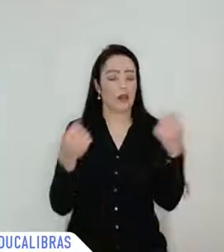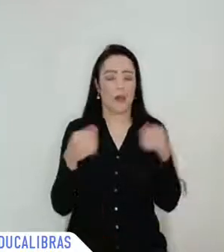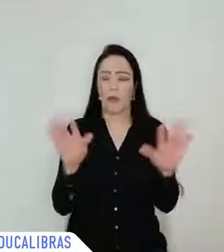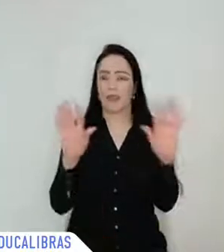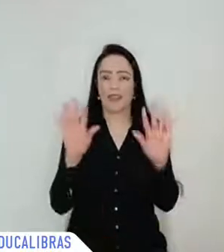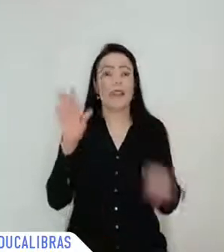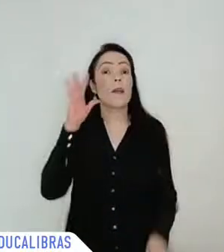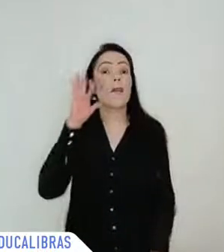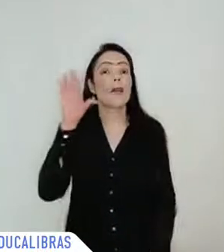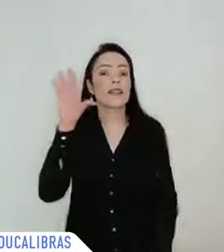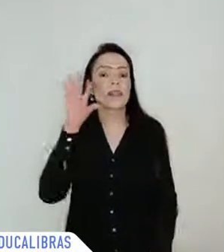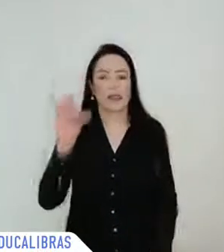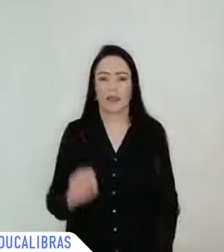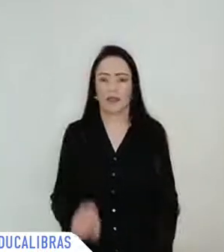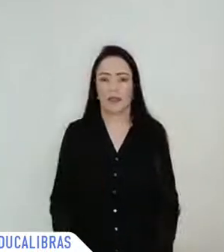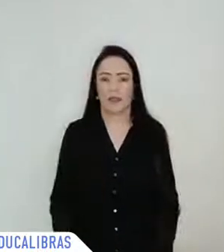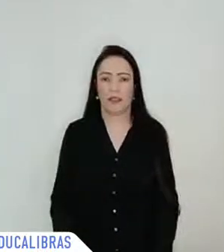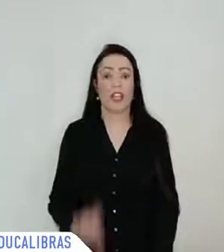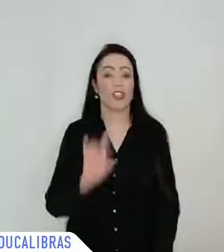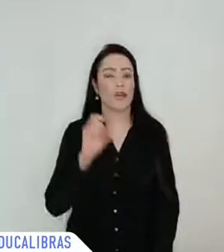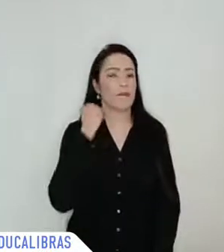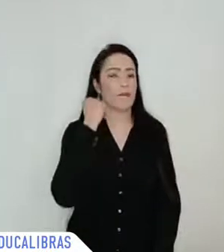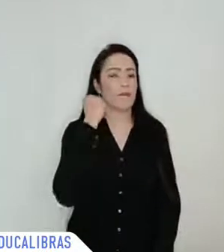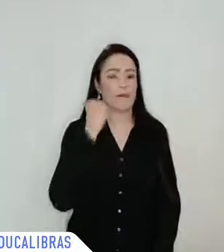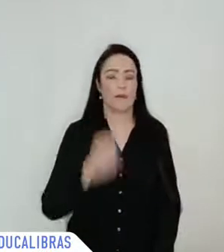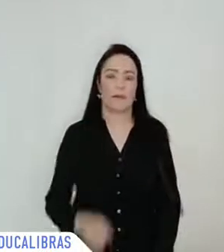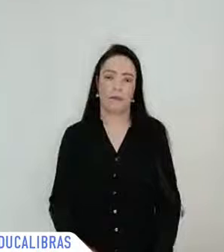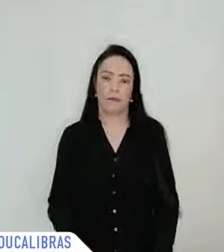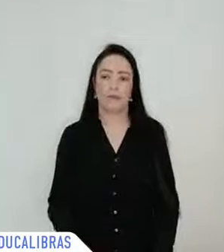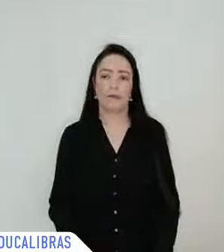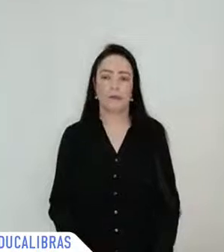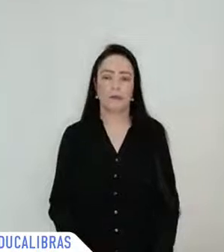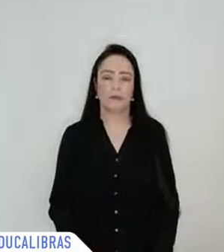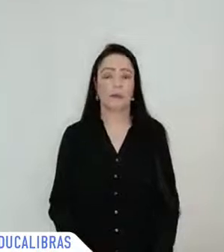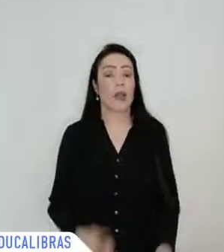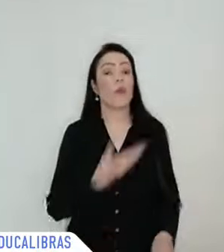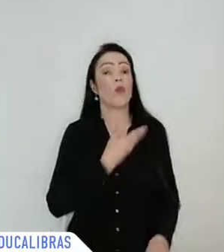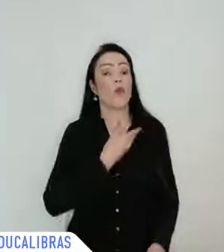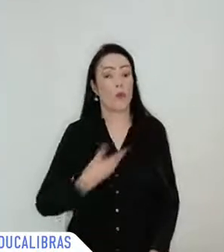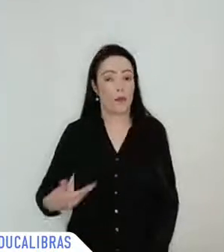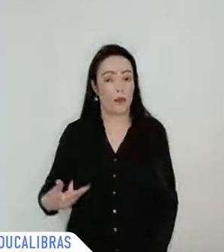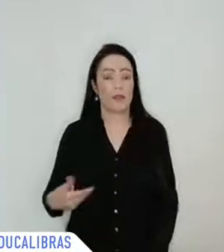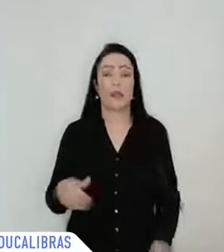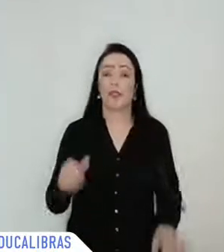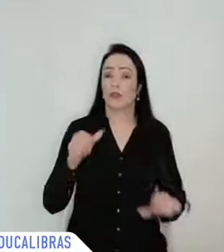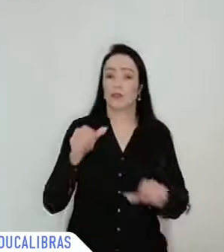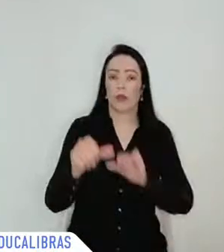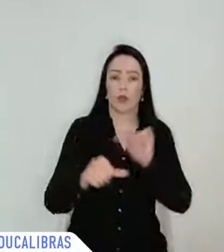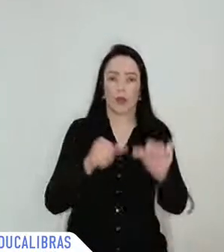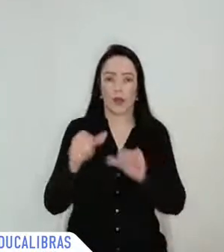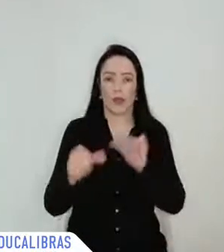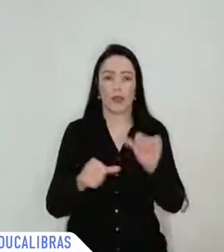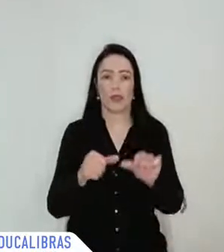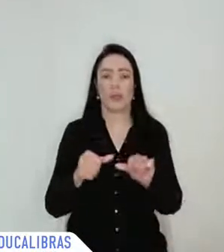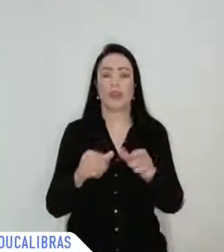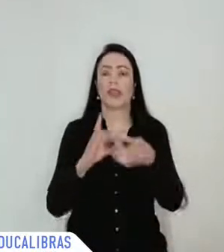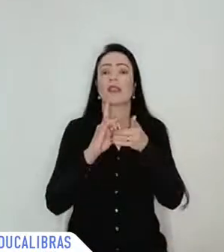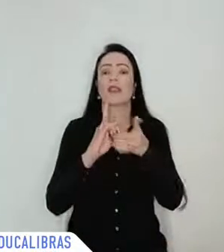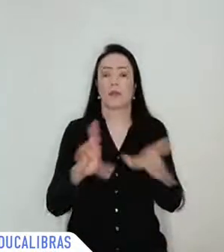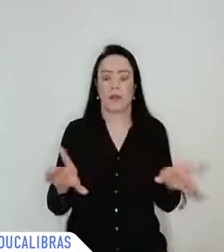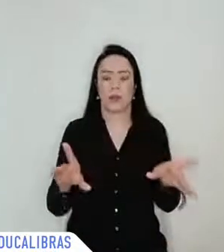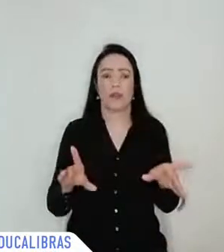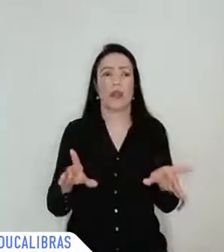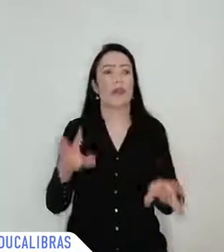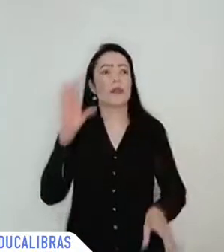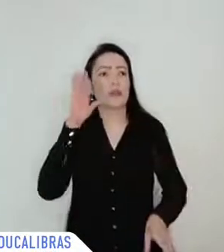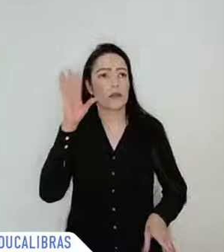votes. They don't need reasoning anymore. They just need their own strength. So it is a government that